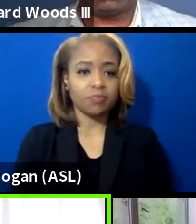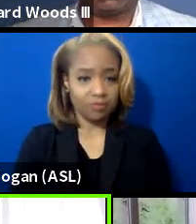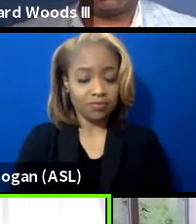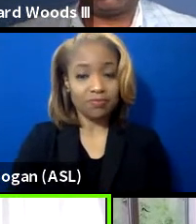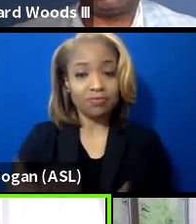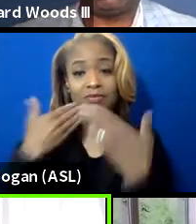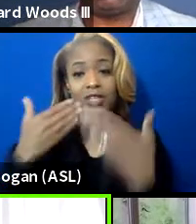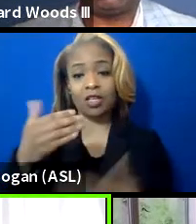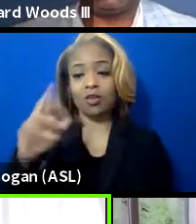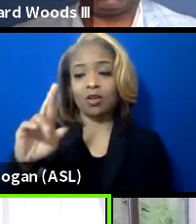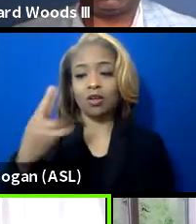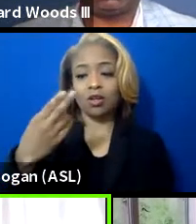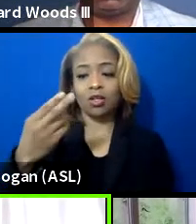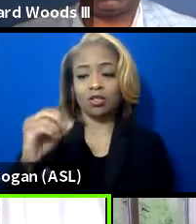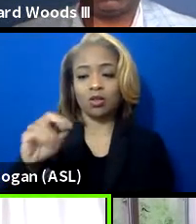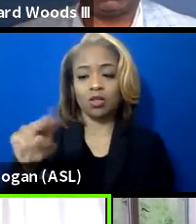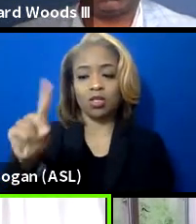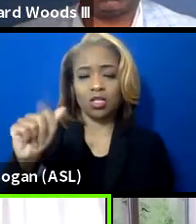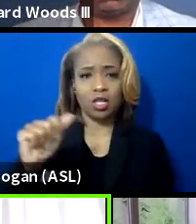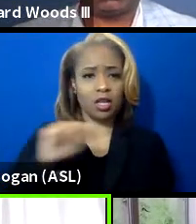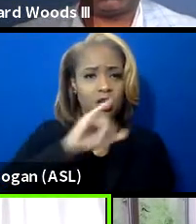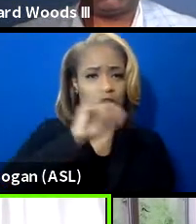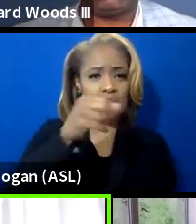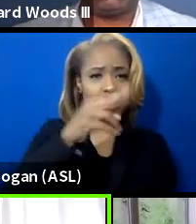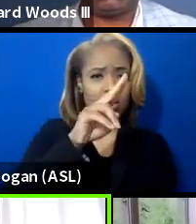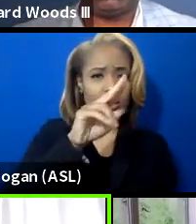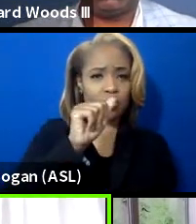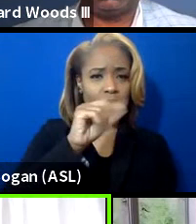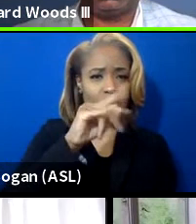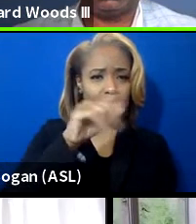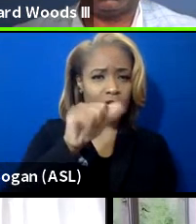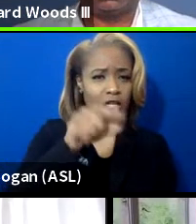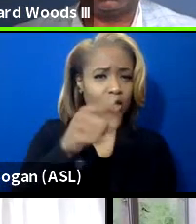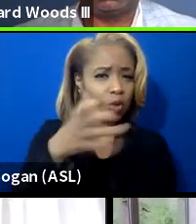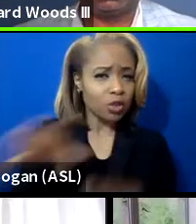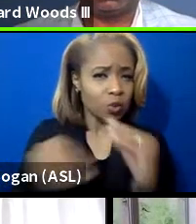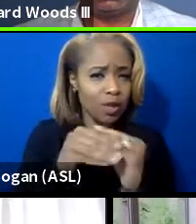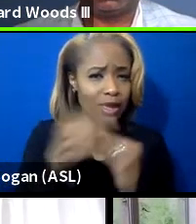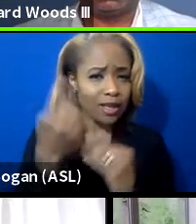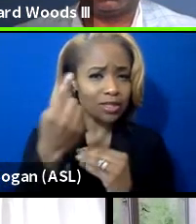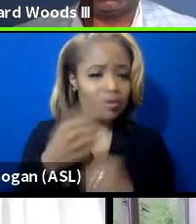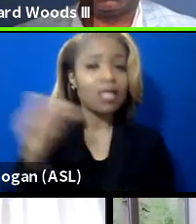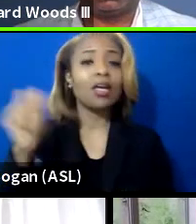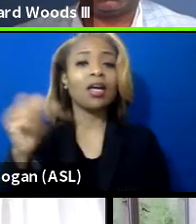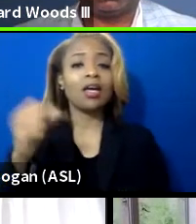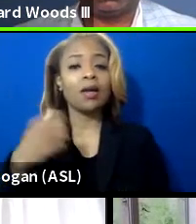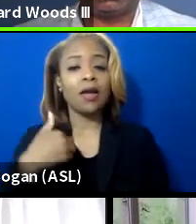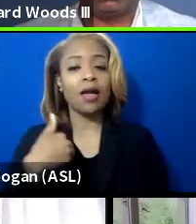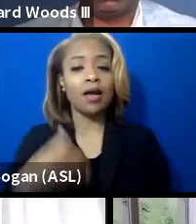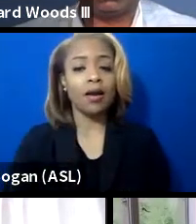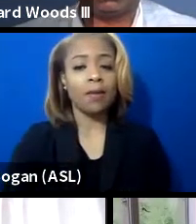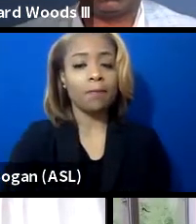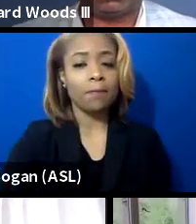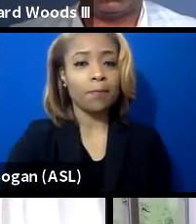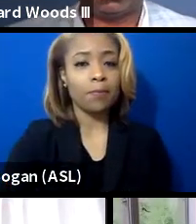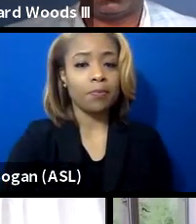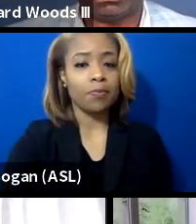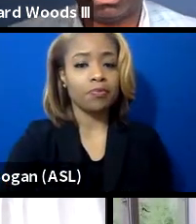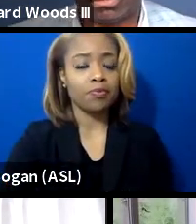Thank you, Rhonda. Juanita, did you have something that you wanted to add? Yes, I just want to say